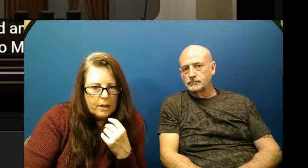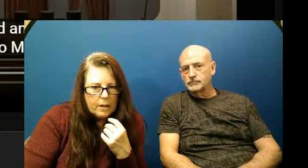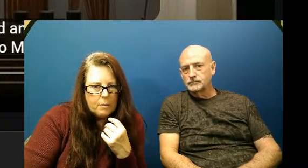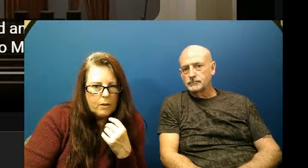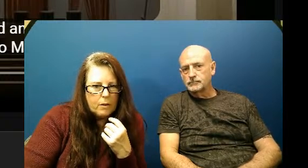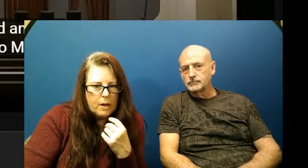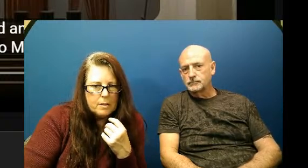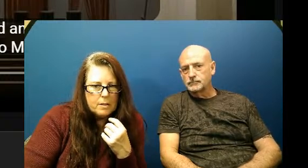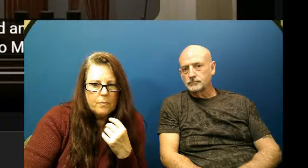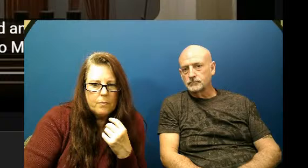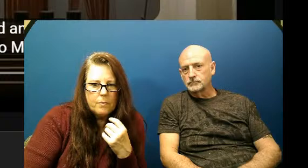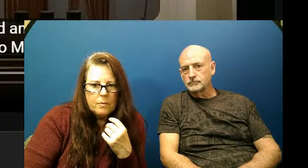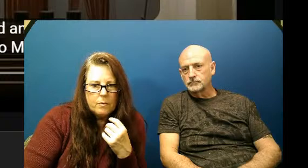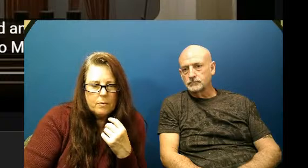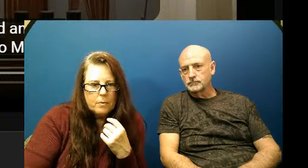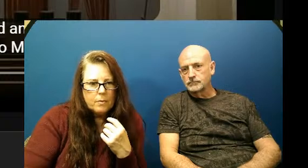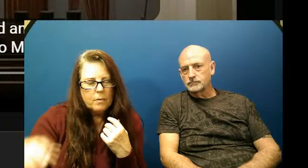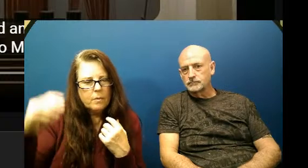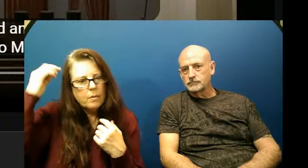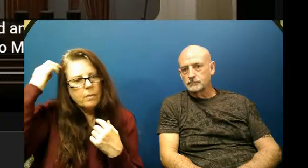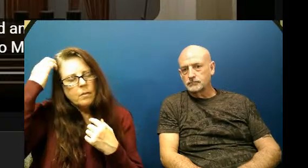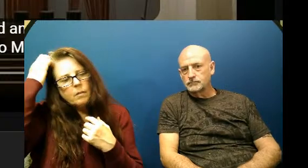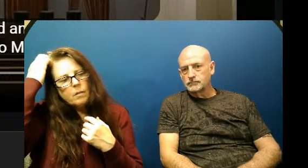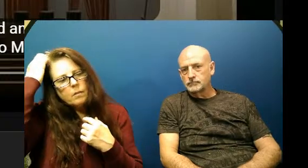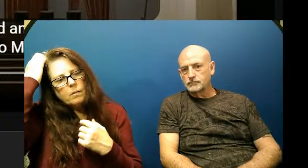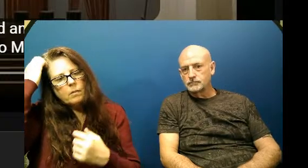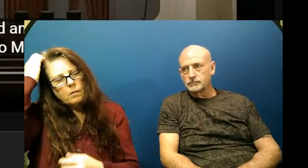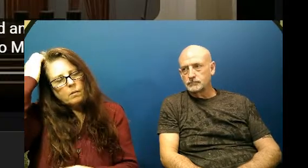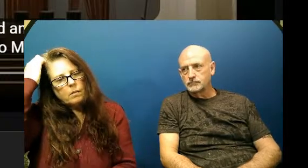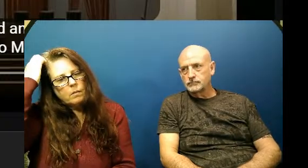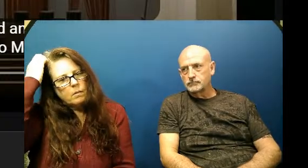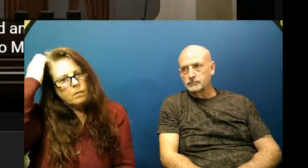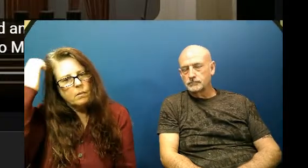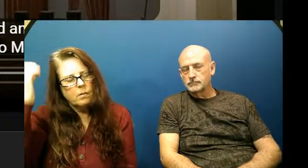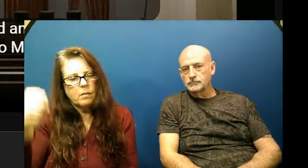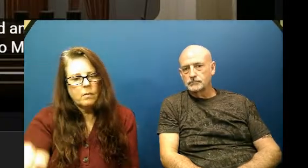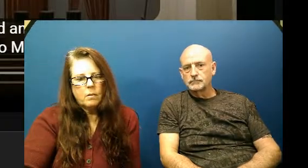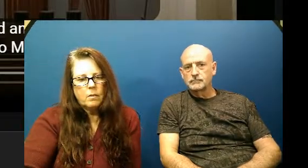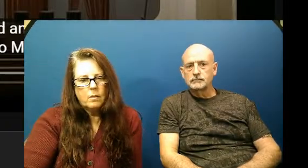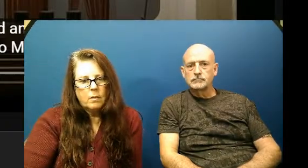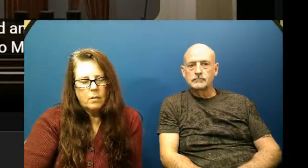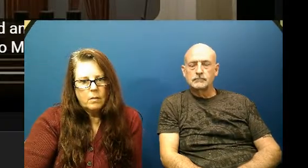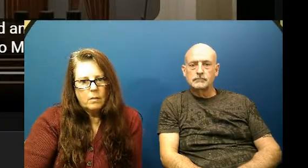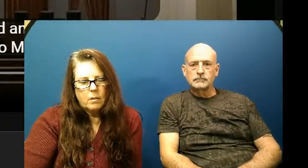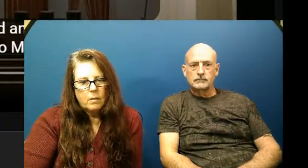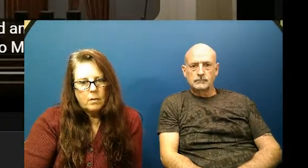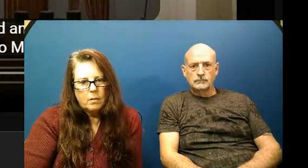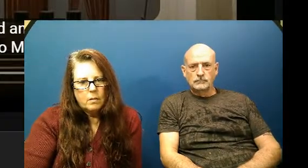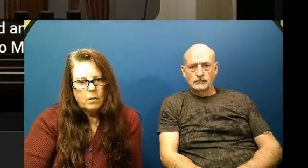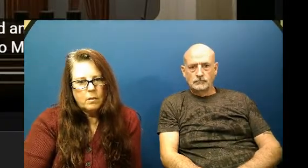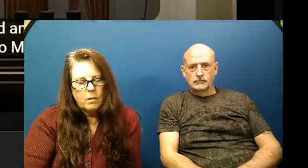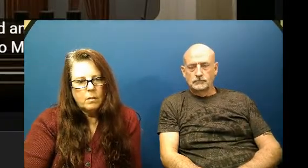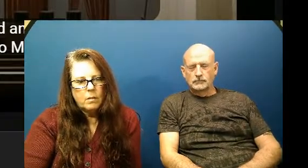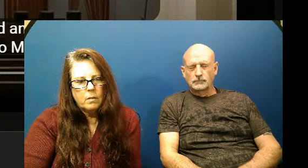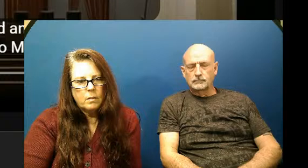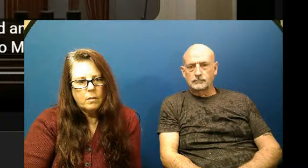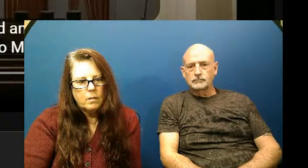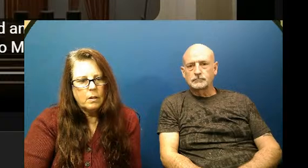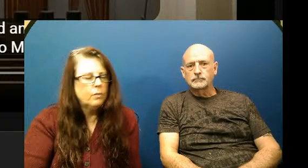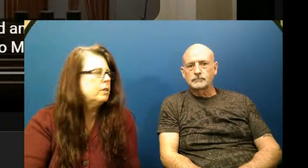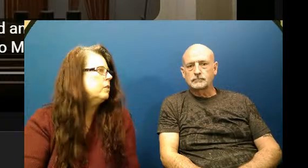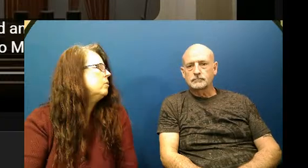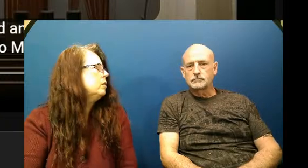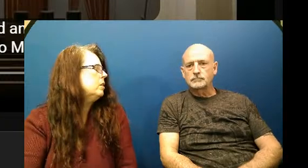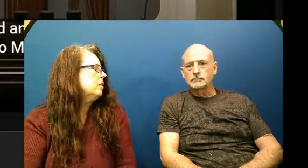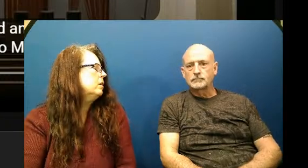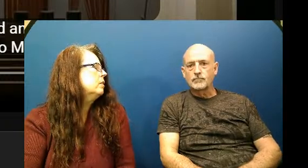All right, there we go, guys. We'll hear an argument this morning in case 24-656, TikTok versus Garland, and the consolidated case. I